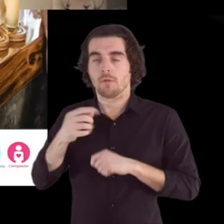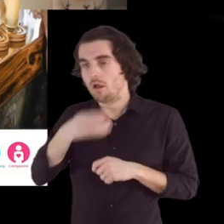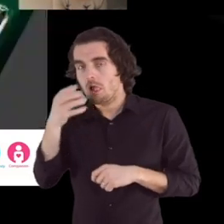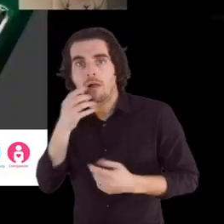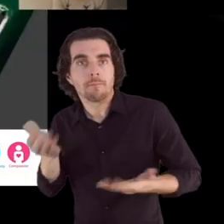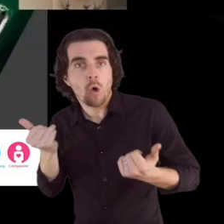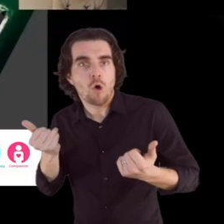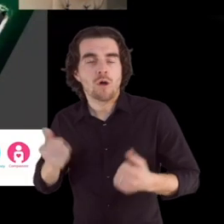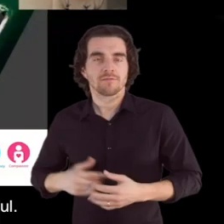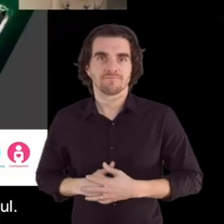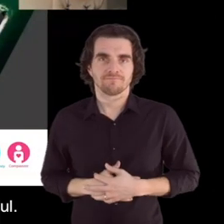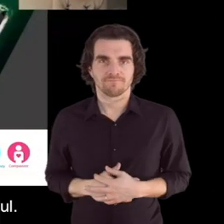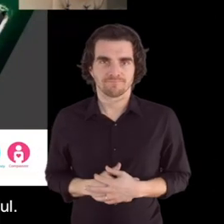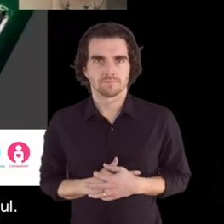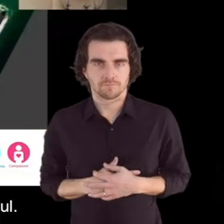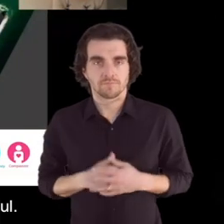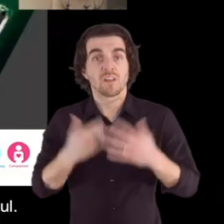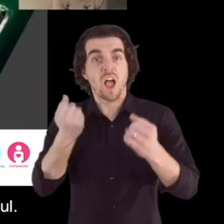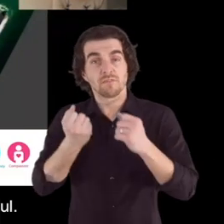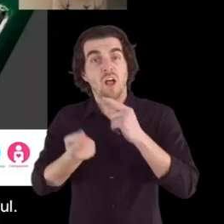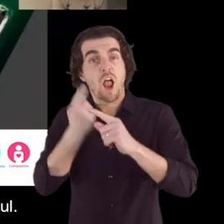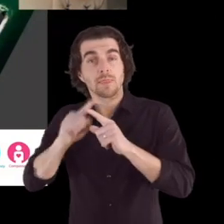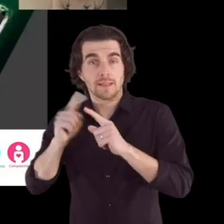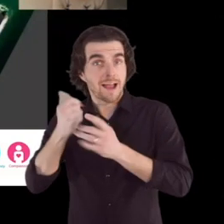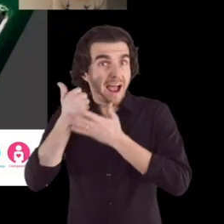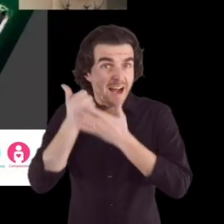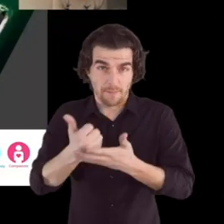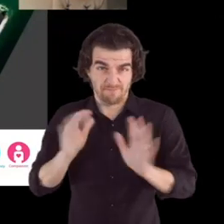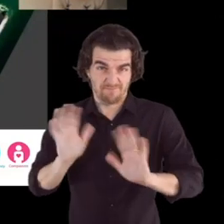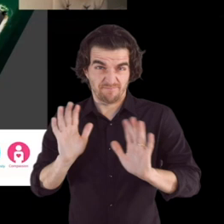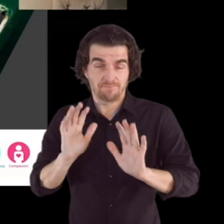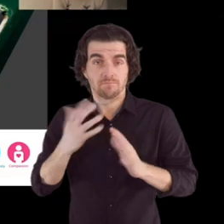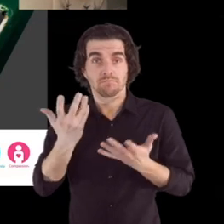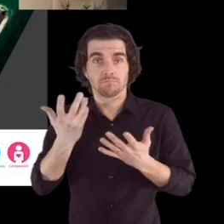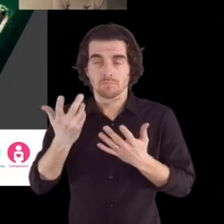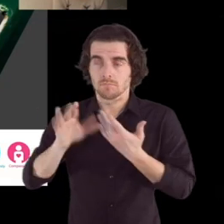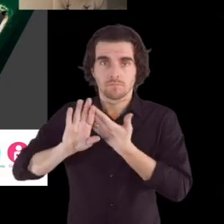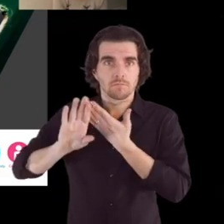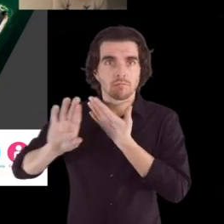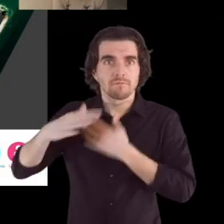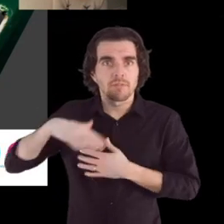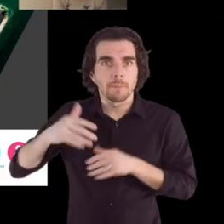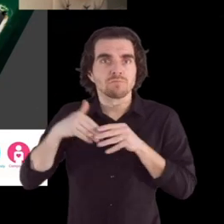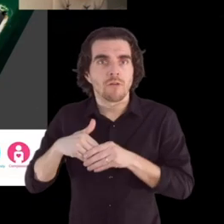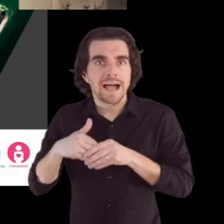misuse. Also, other things that may be unhelpful. So again, if you find that you're withdrawing from family and friends, occasionally if you need a bit of